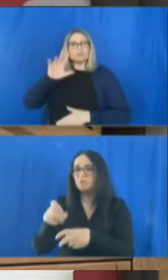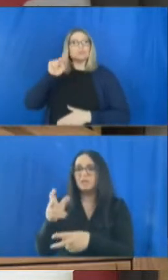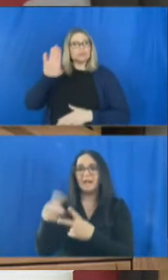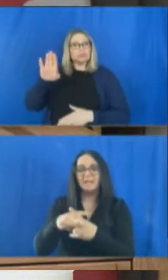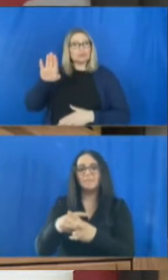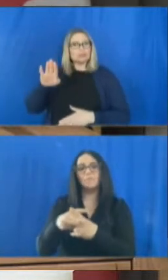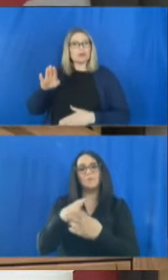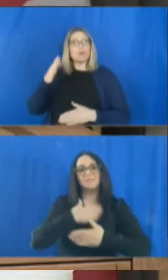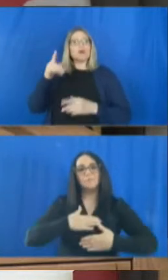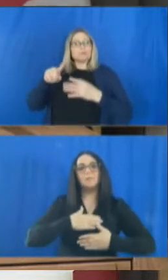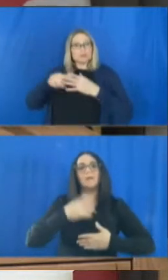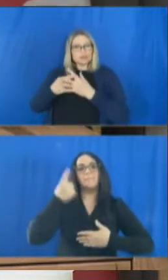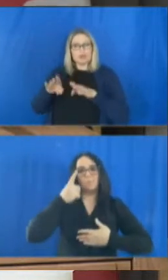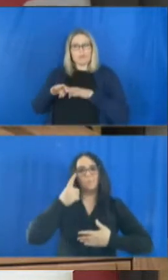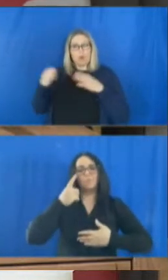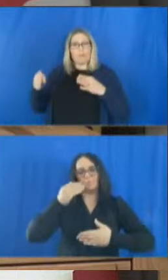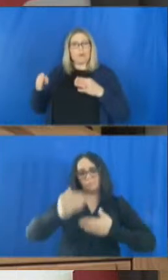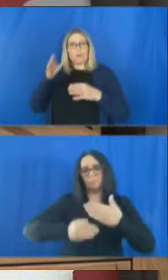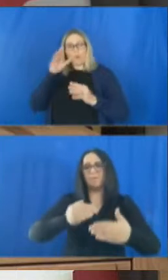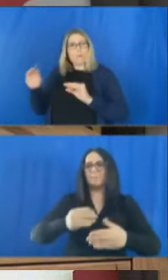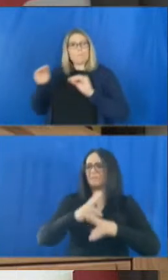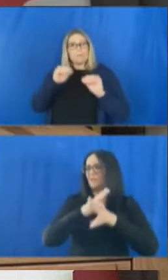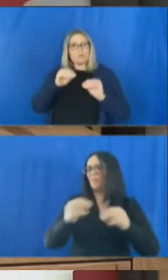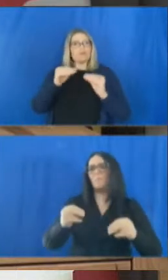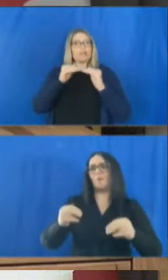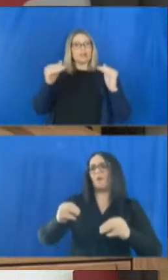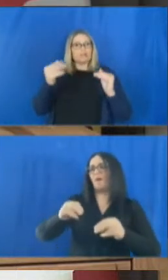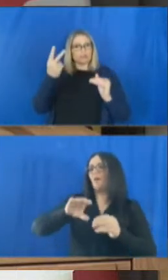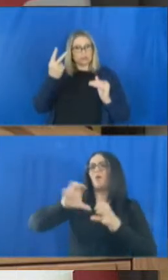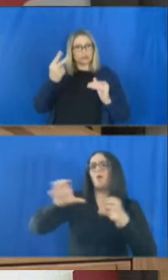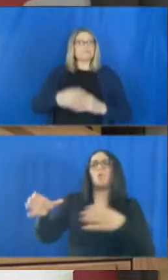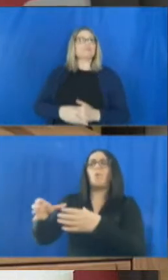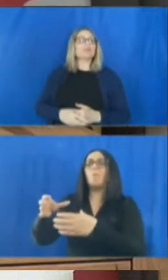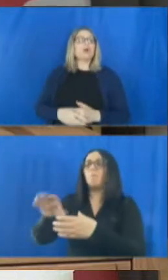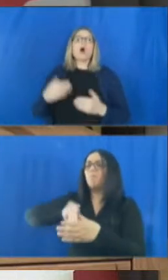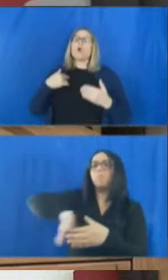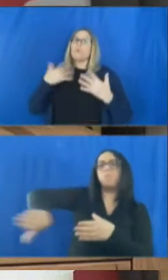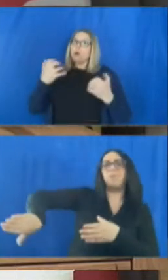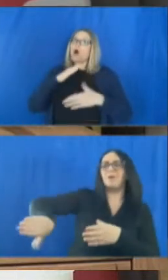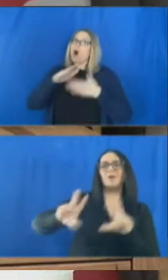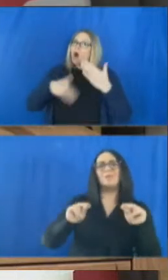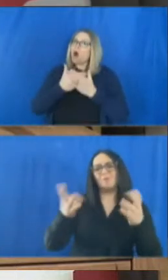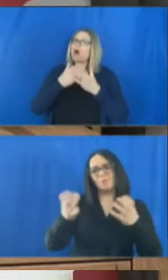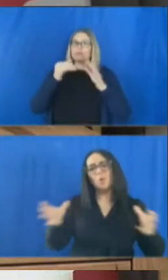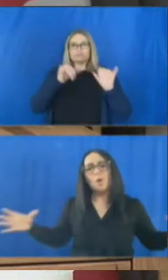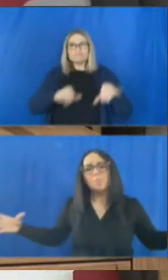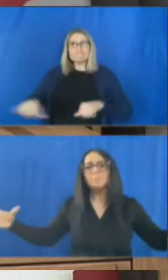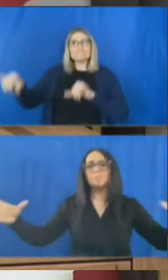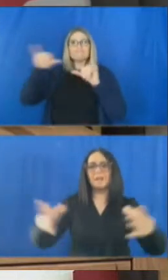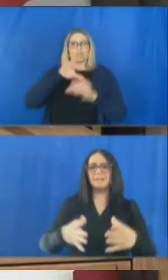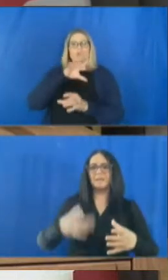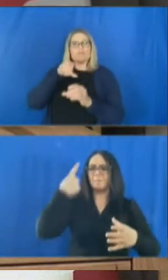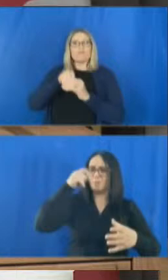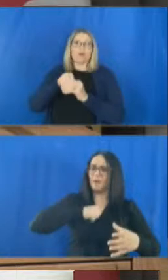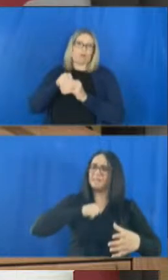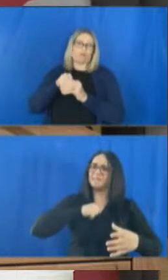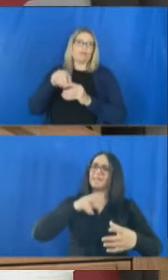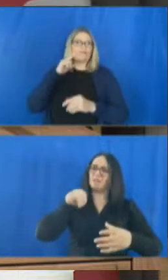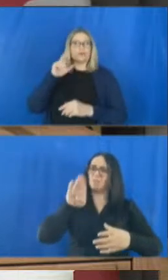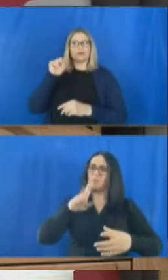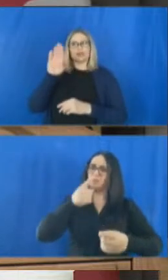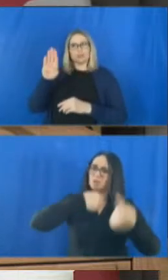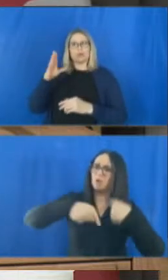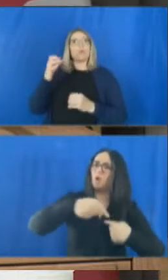life. We are still considering ways that may encourage people to get vaccinated who have so far not seen a reason to do